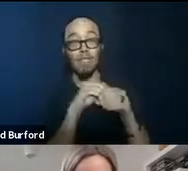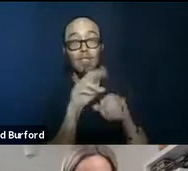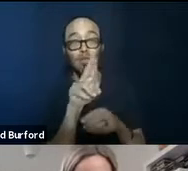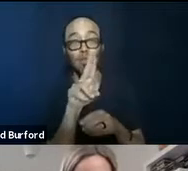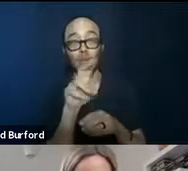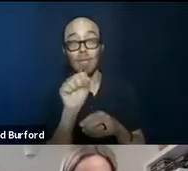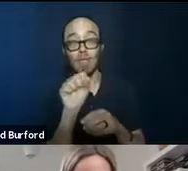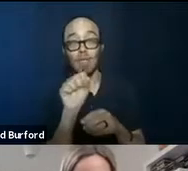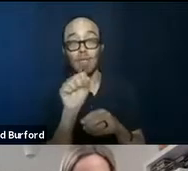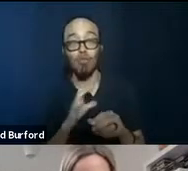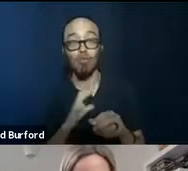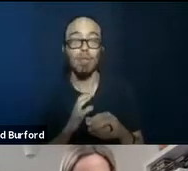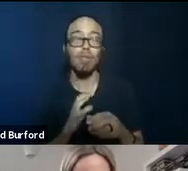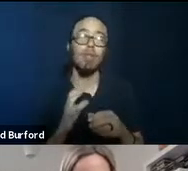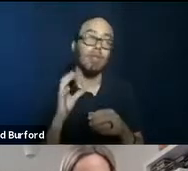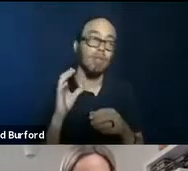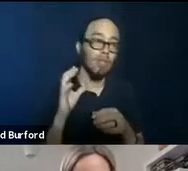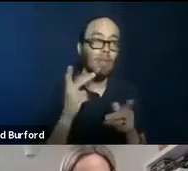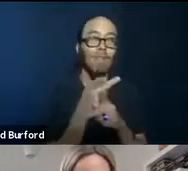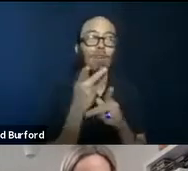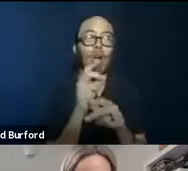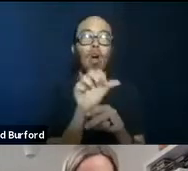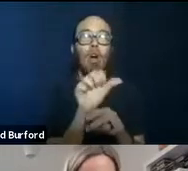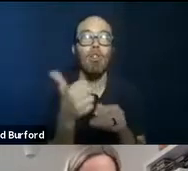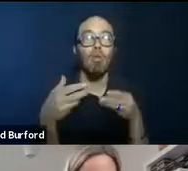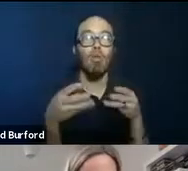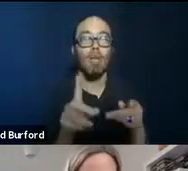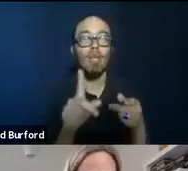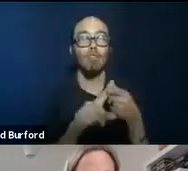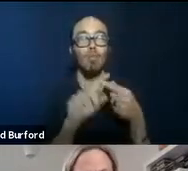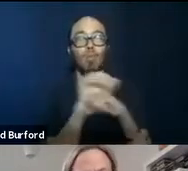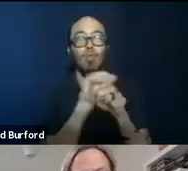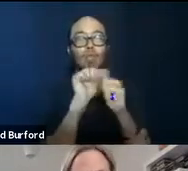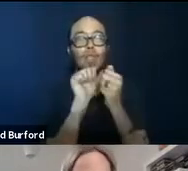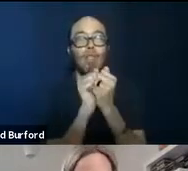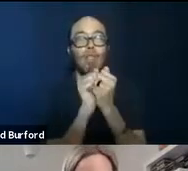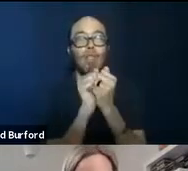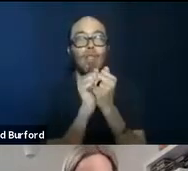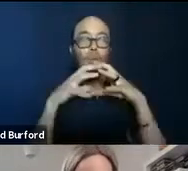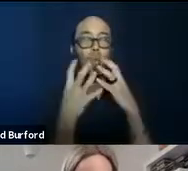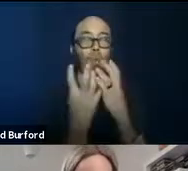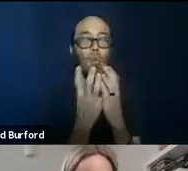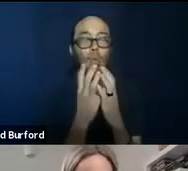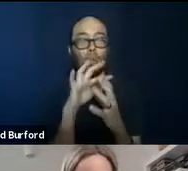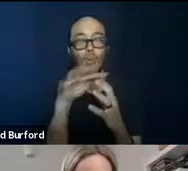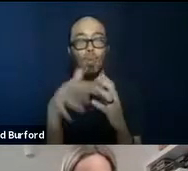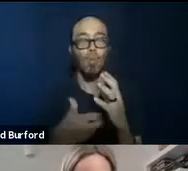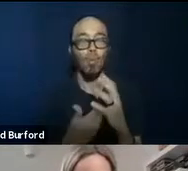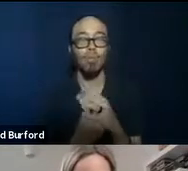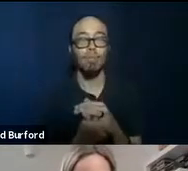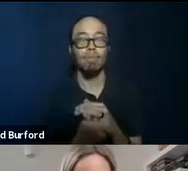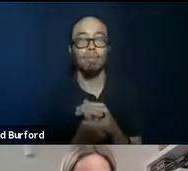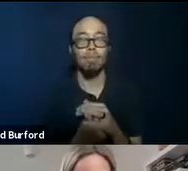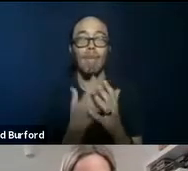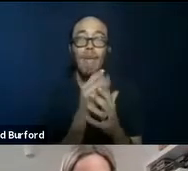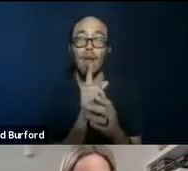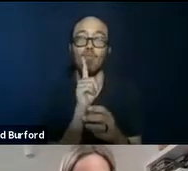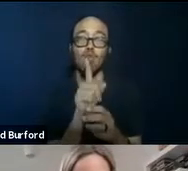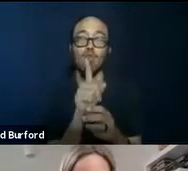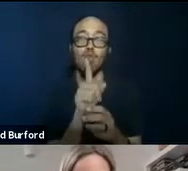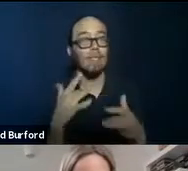to find ways to work together on a global level to help ensure that that's the result. And I'm really